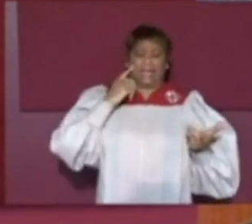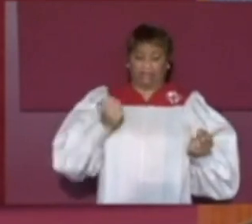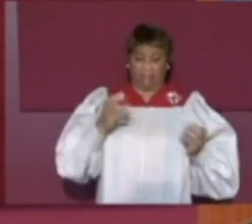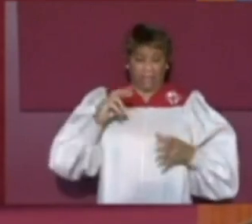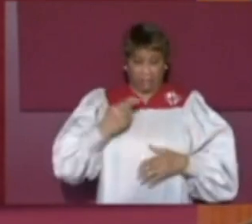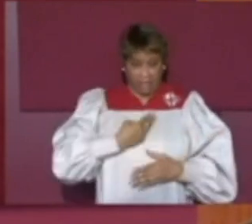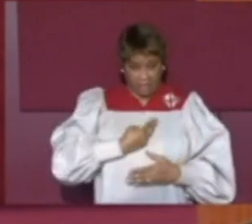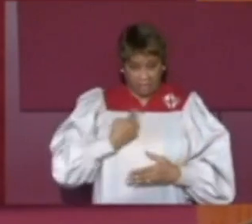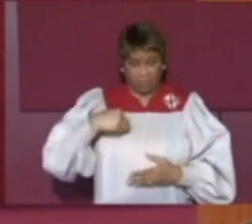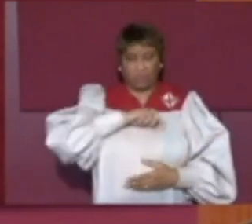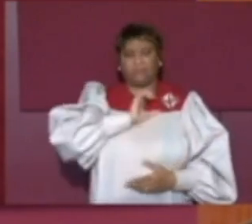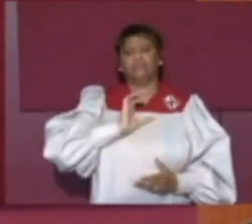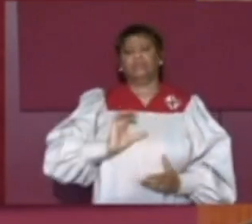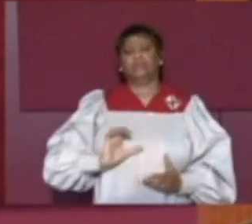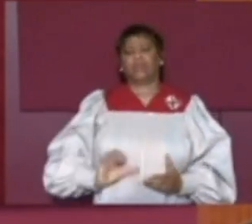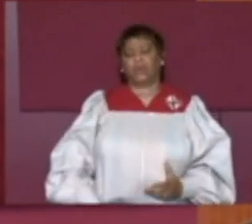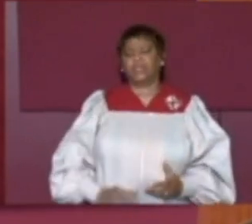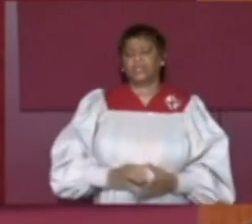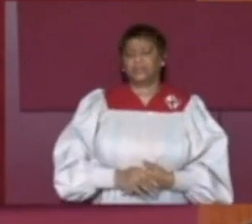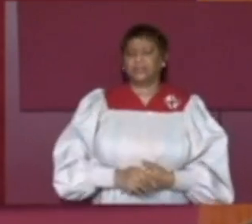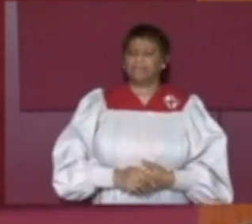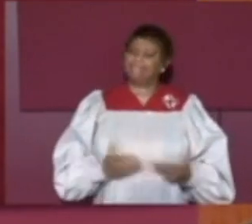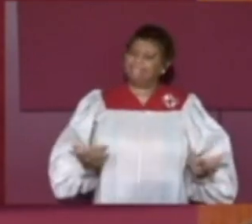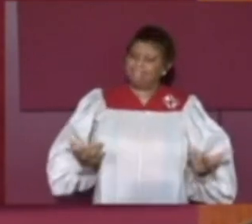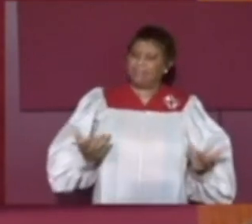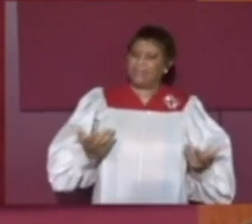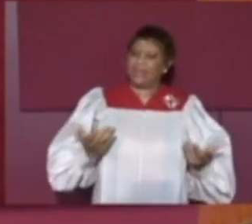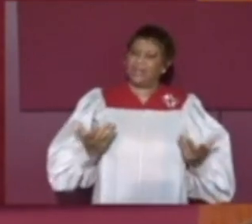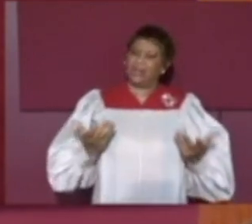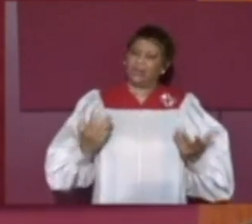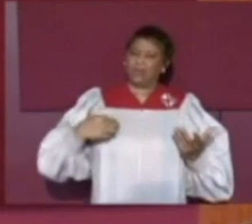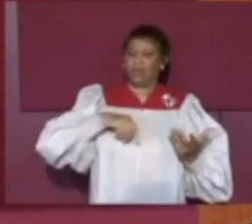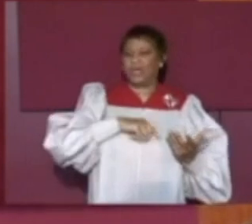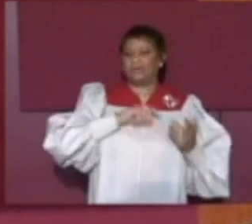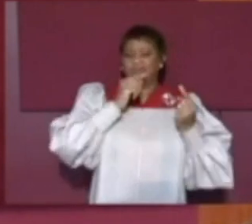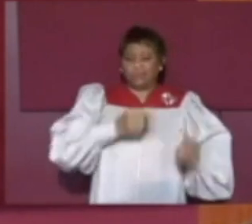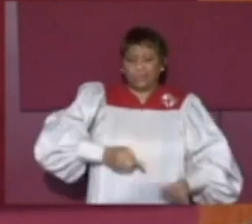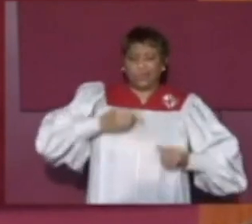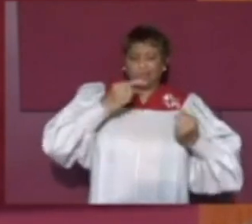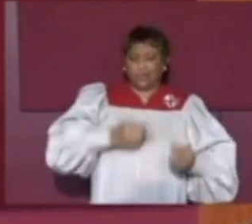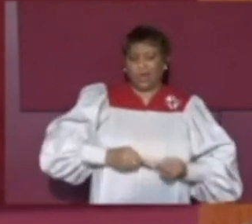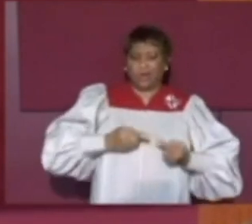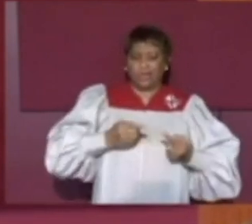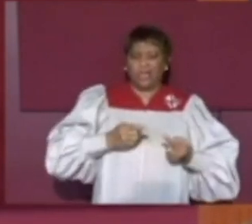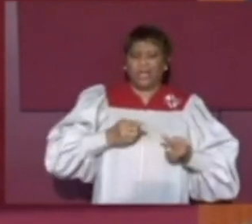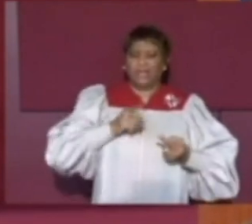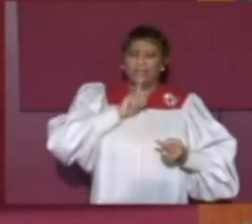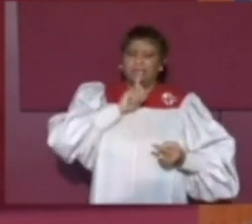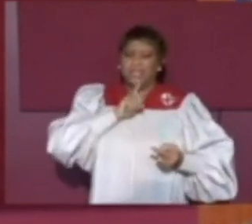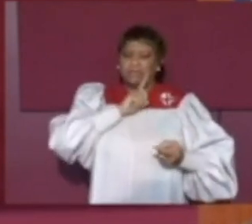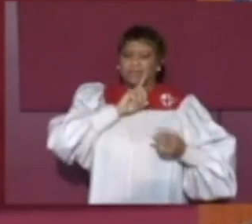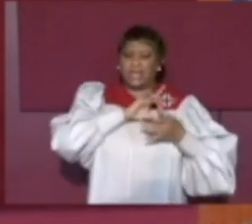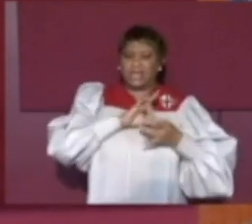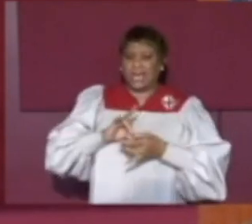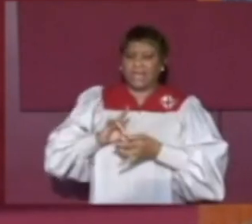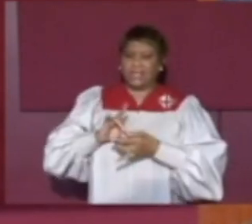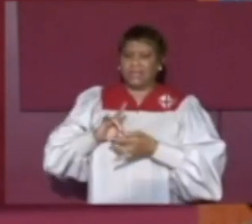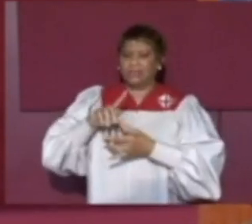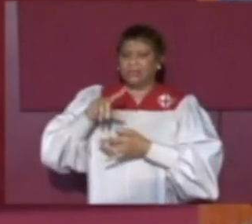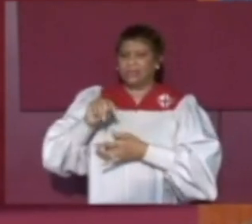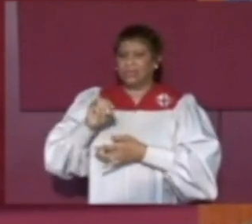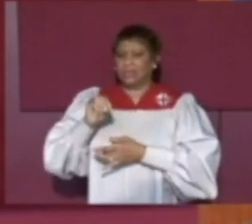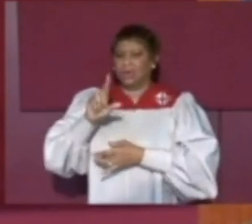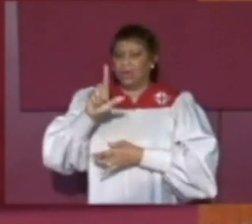of us as Christians, one of the aspects we struggle with as it relates to kindness is tolerance. One